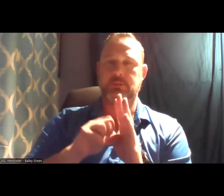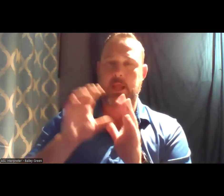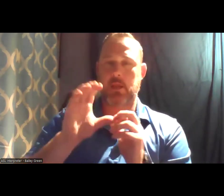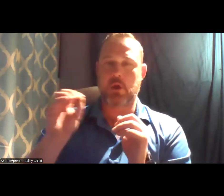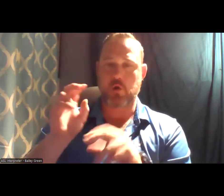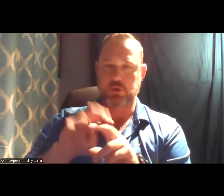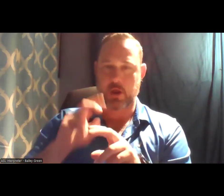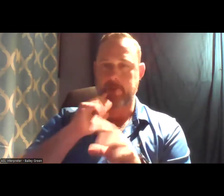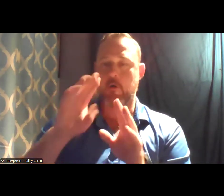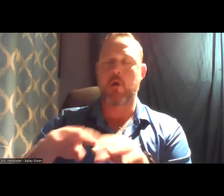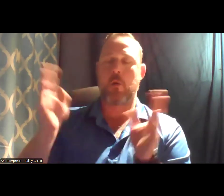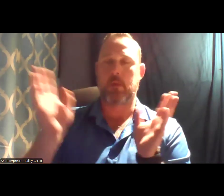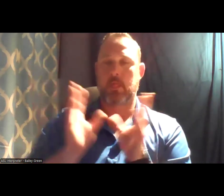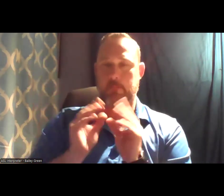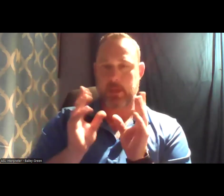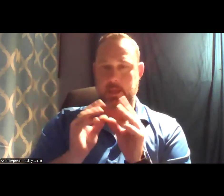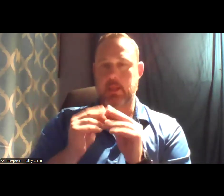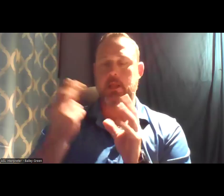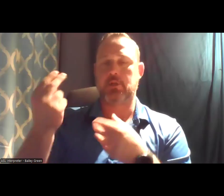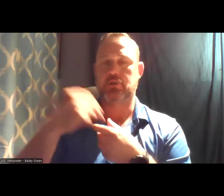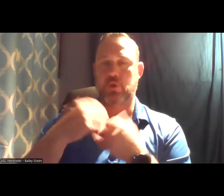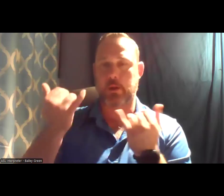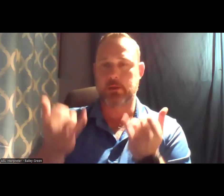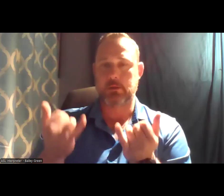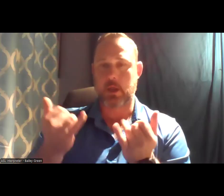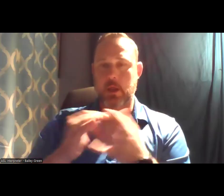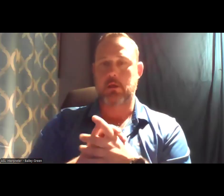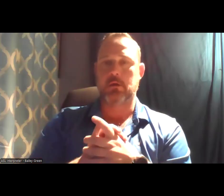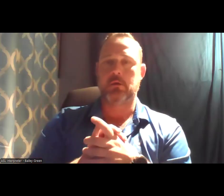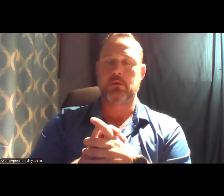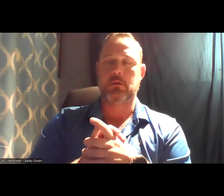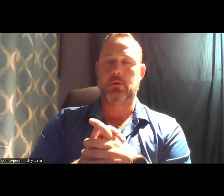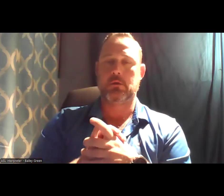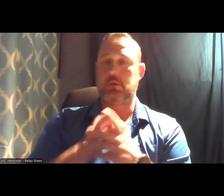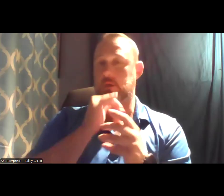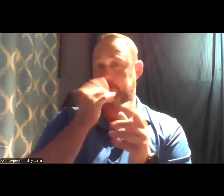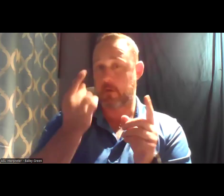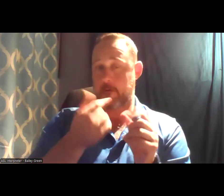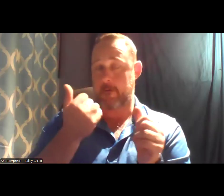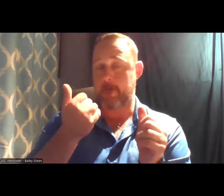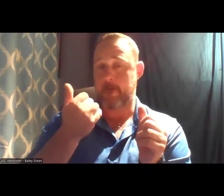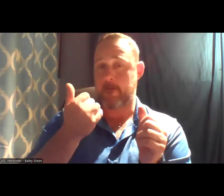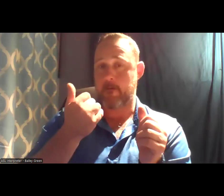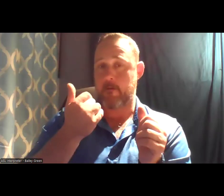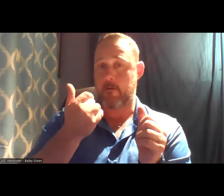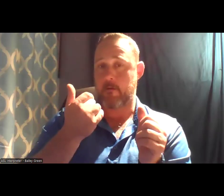for opening our meeting and joining today. And if you're not following the